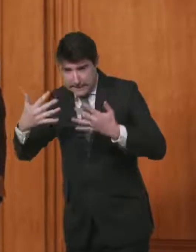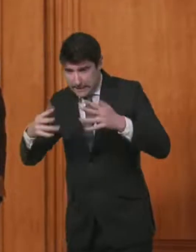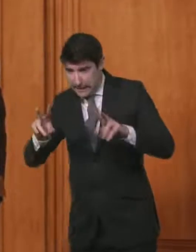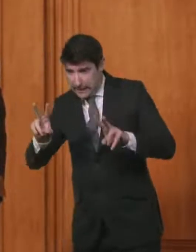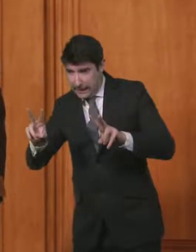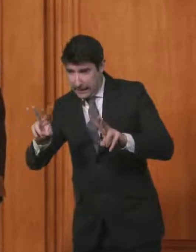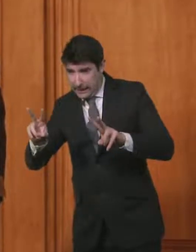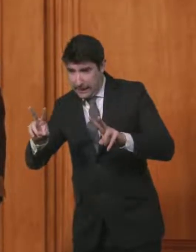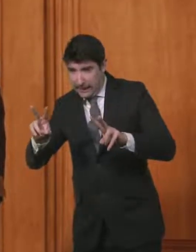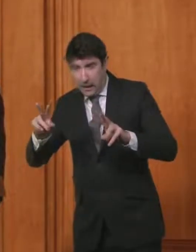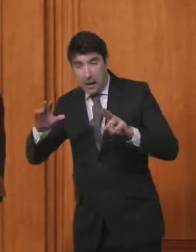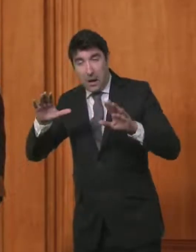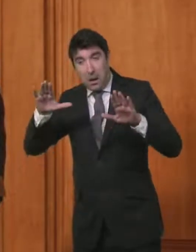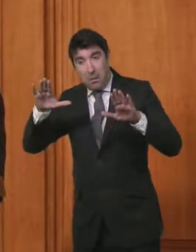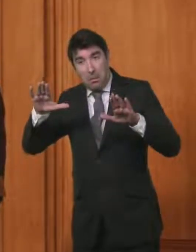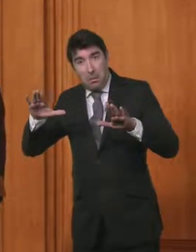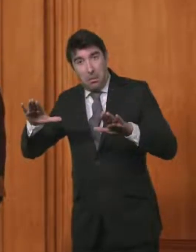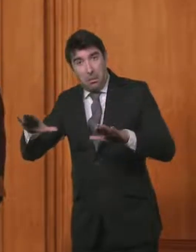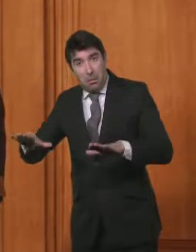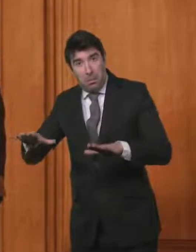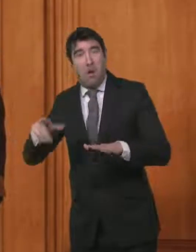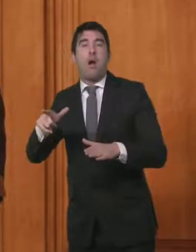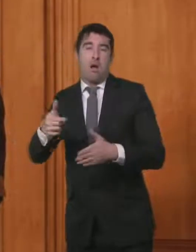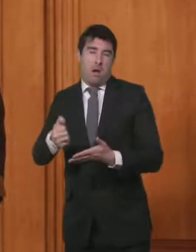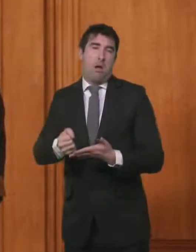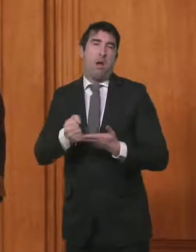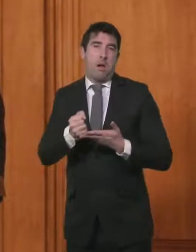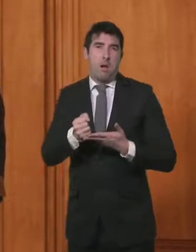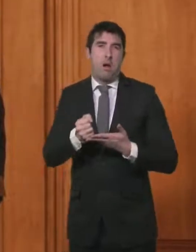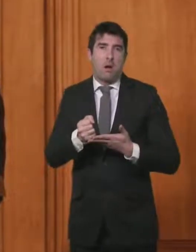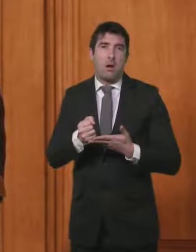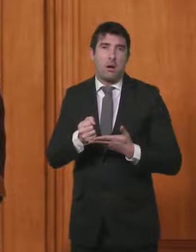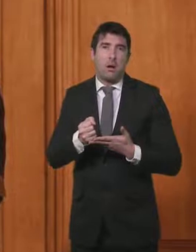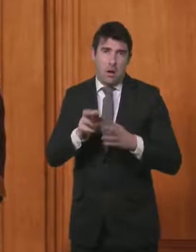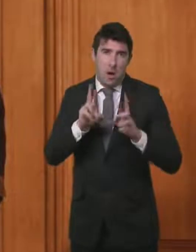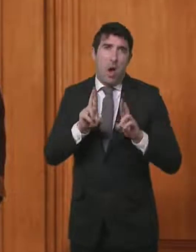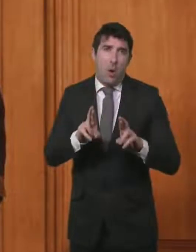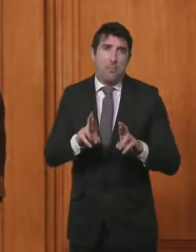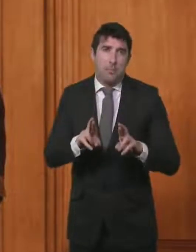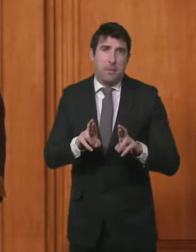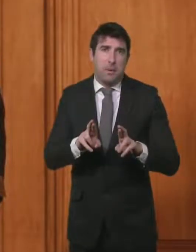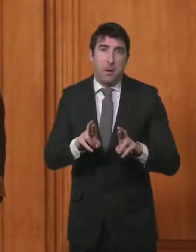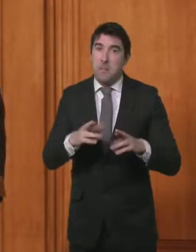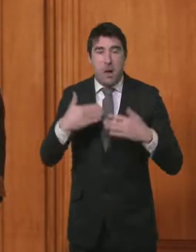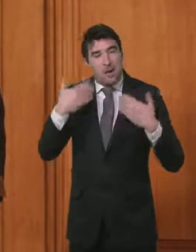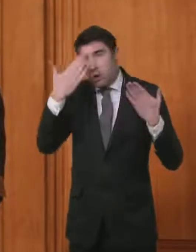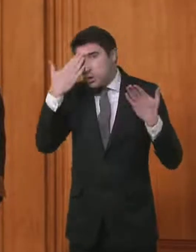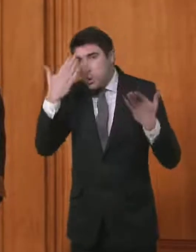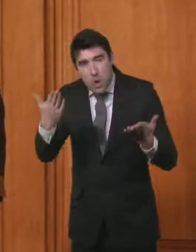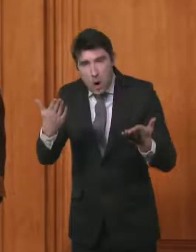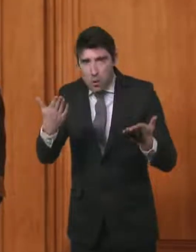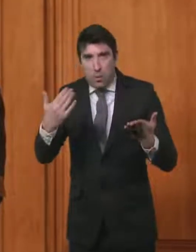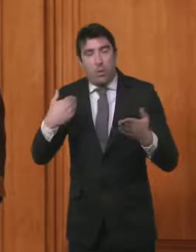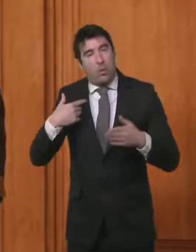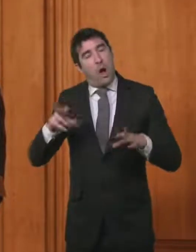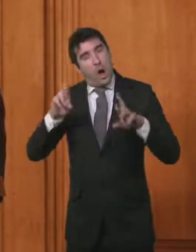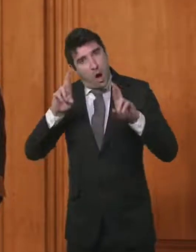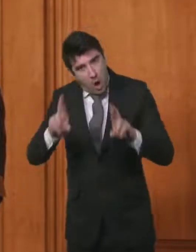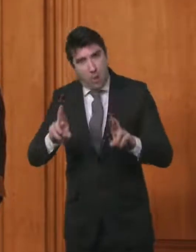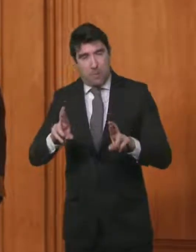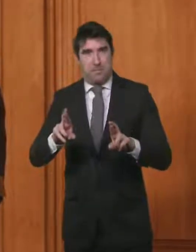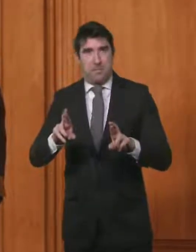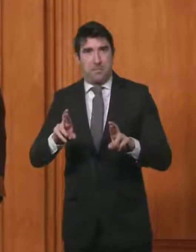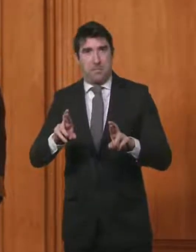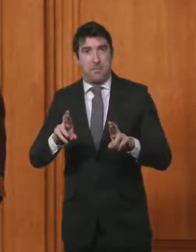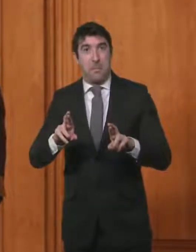vaccinated, I hope we'll be able to say your chances of severe illness from COVID are very markedly reduced. But right